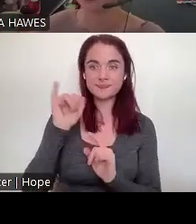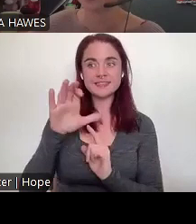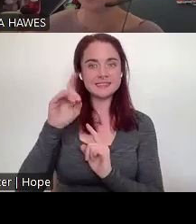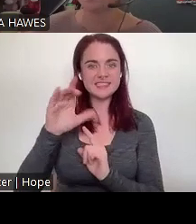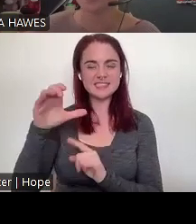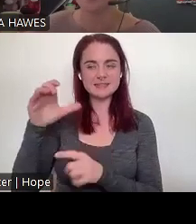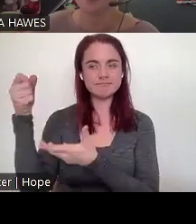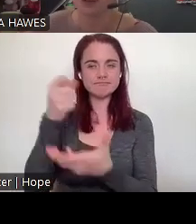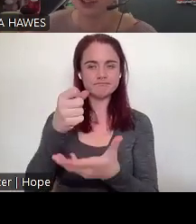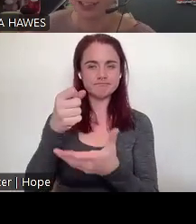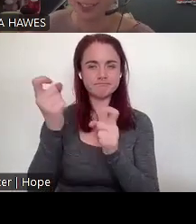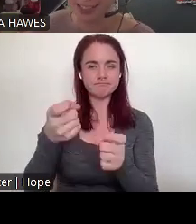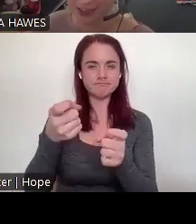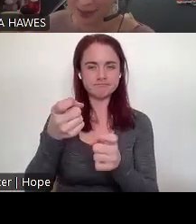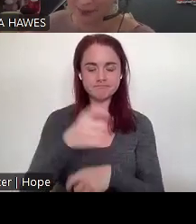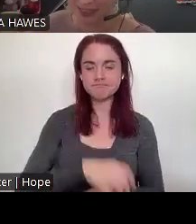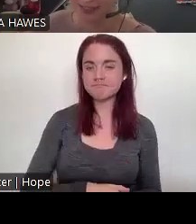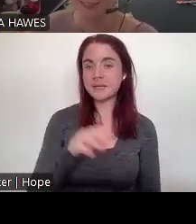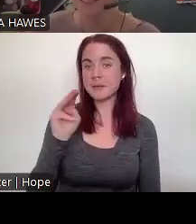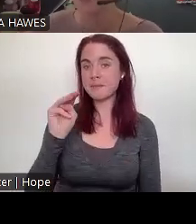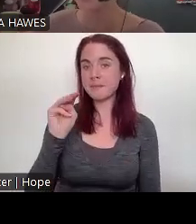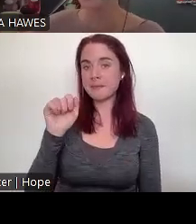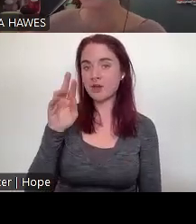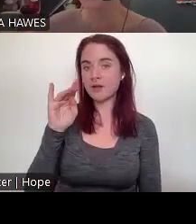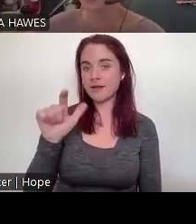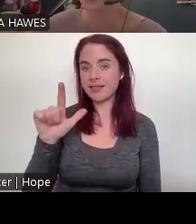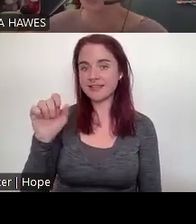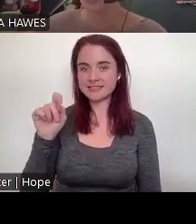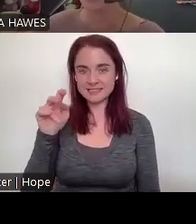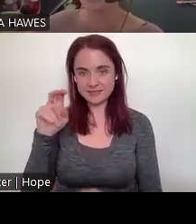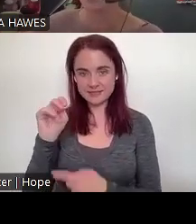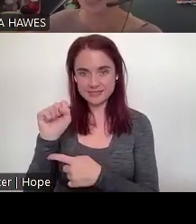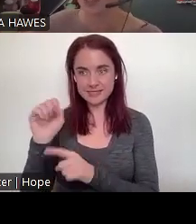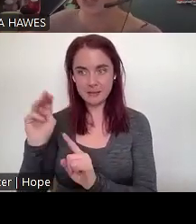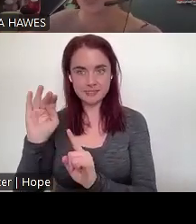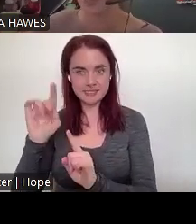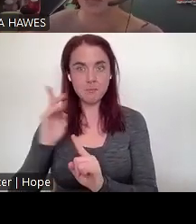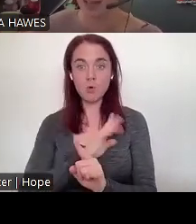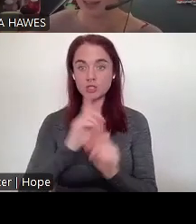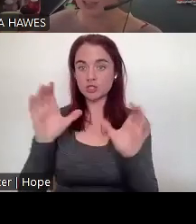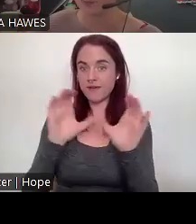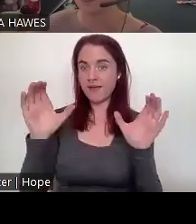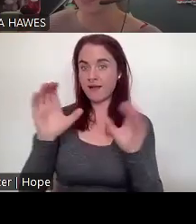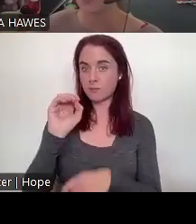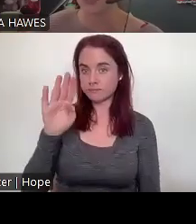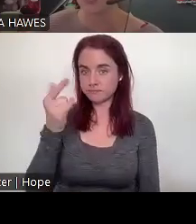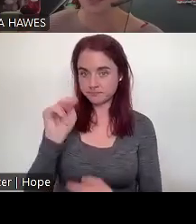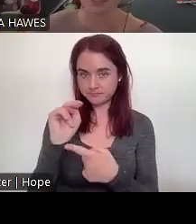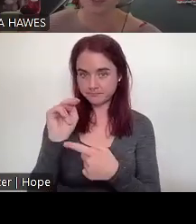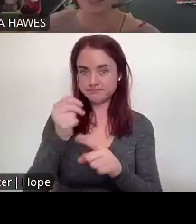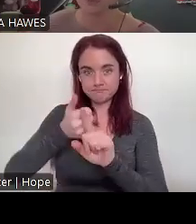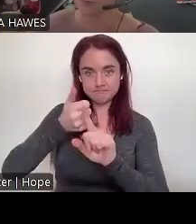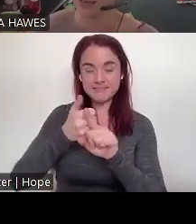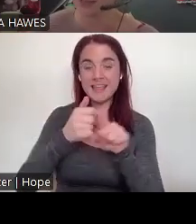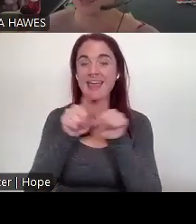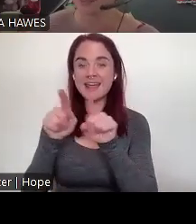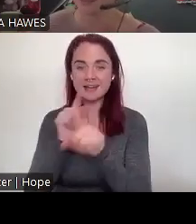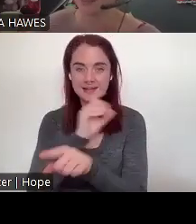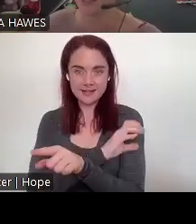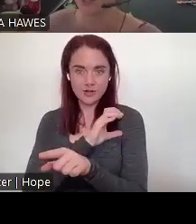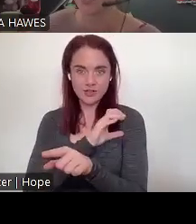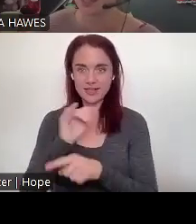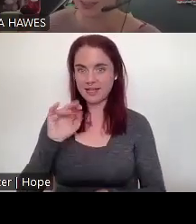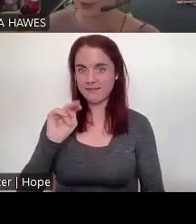grant. Marielle Stevens, MD, is board certified in obstetrics and gynecology, as well as clinical